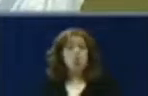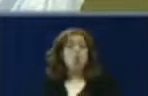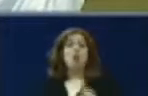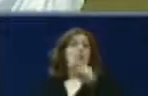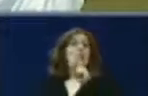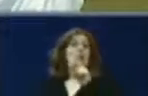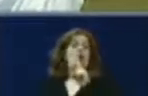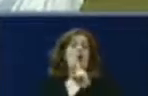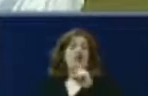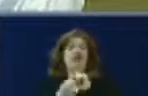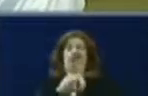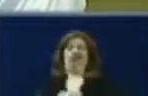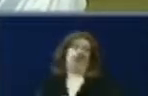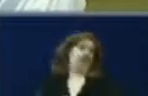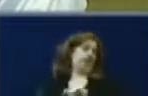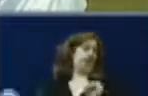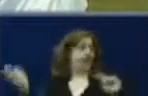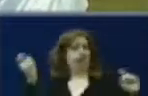utterly reconstructed.